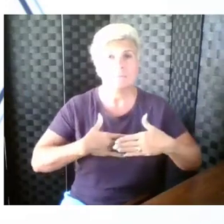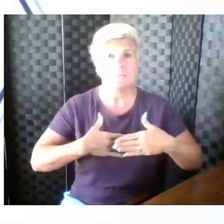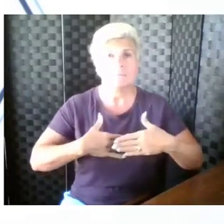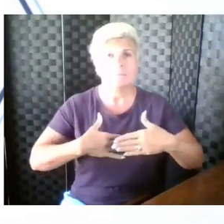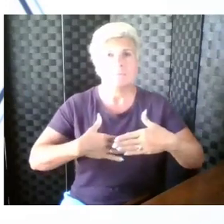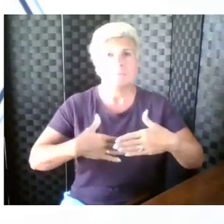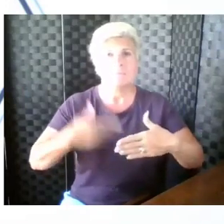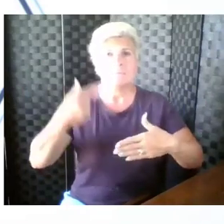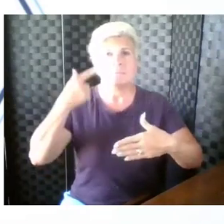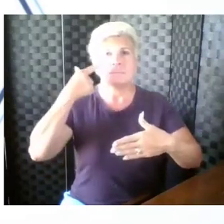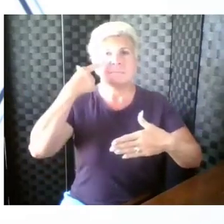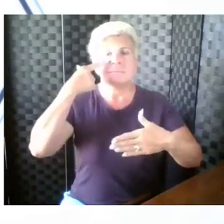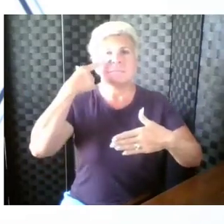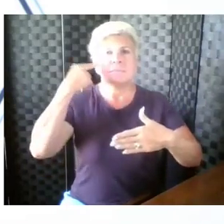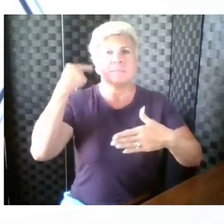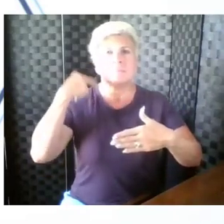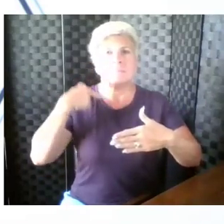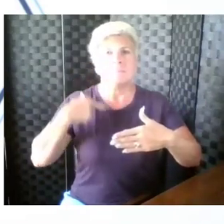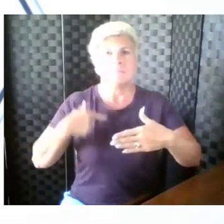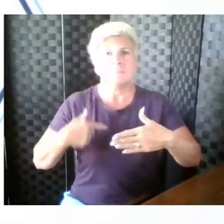in.